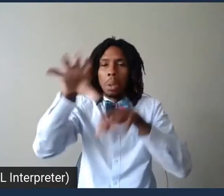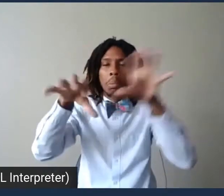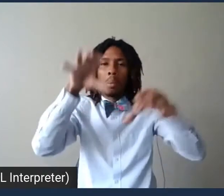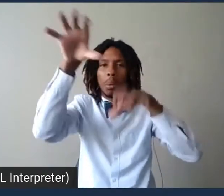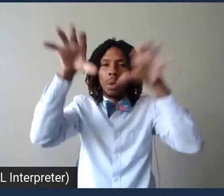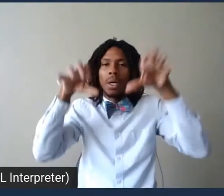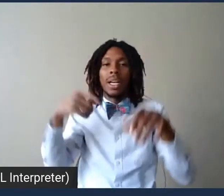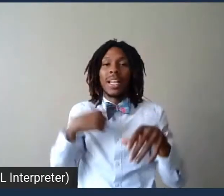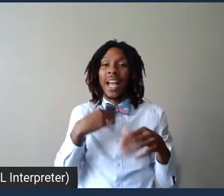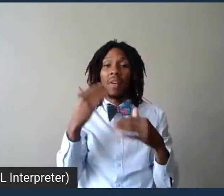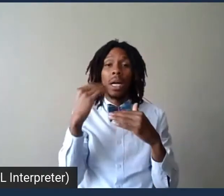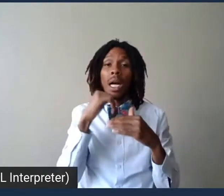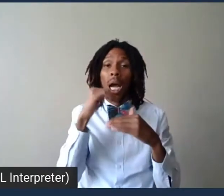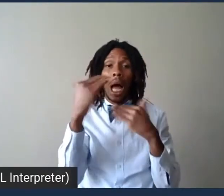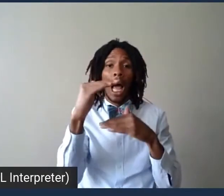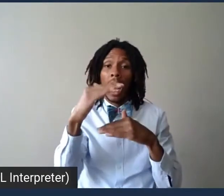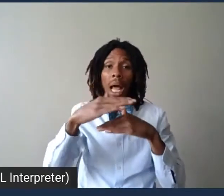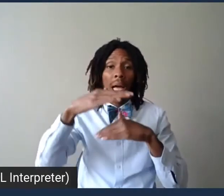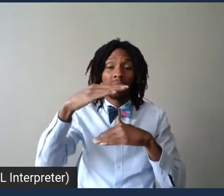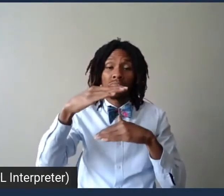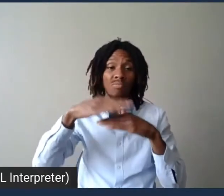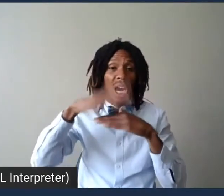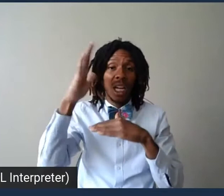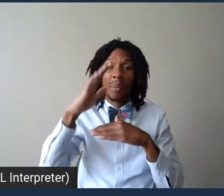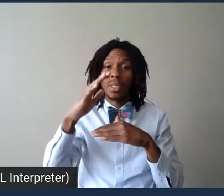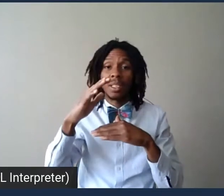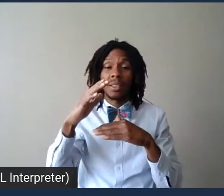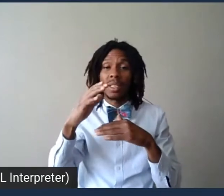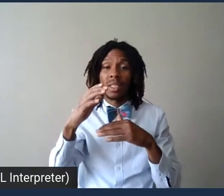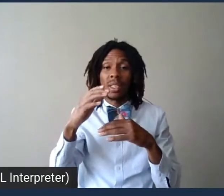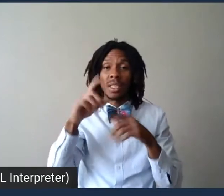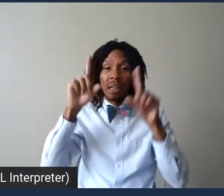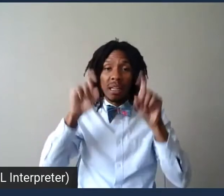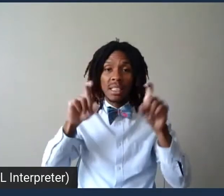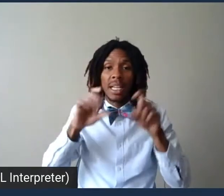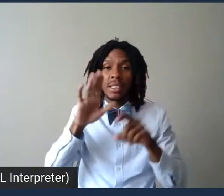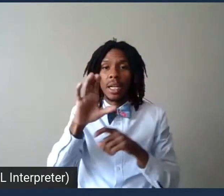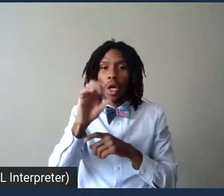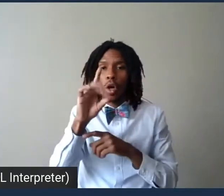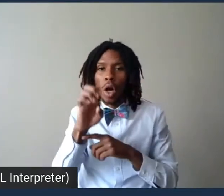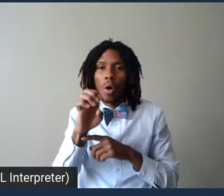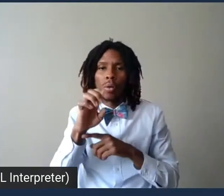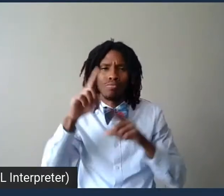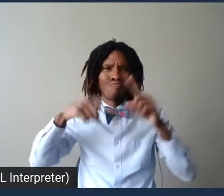virtually unlimited number of permutations and combinations to test their code against.